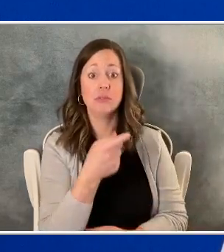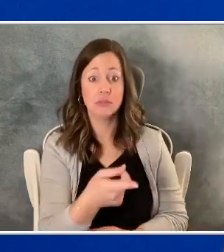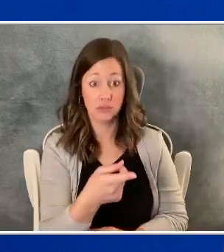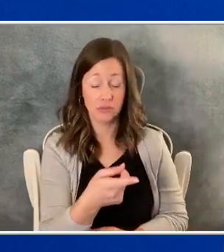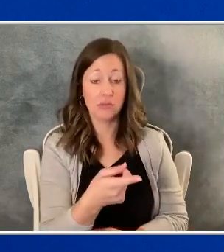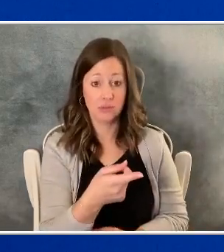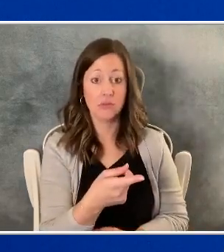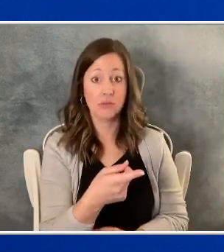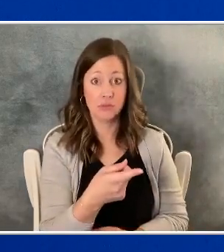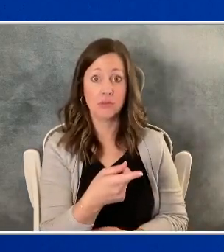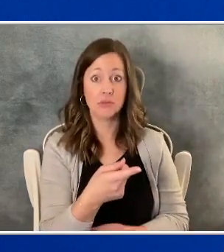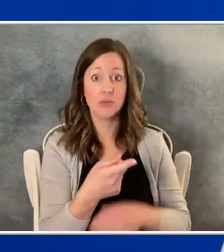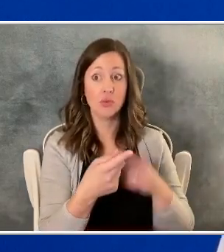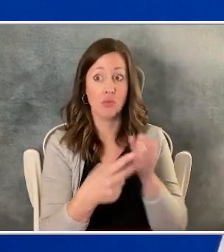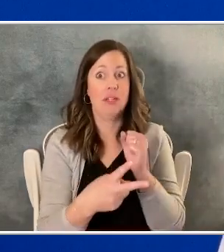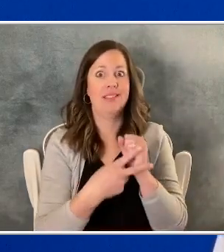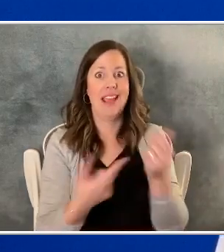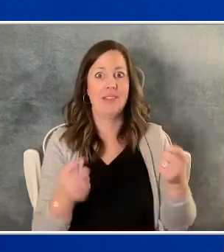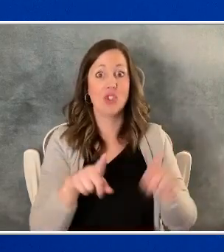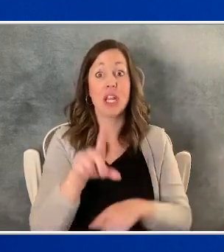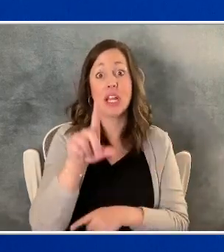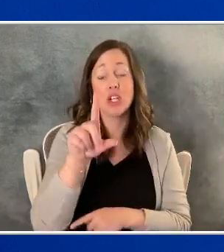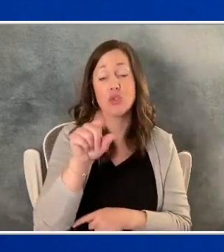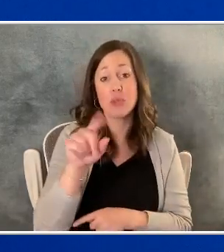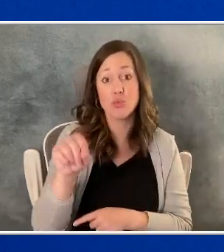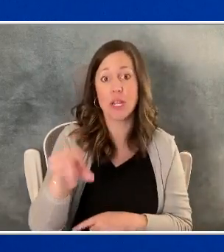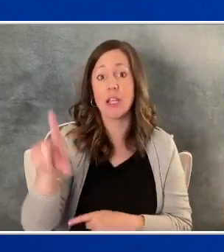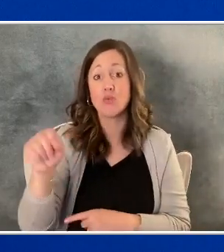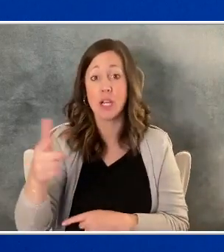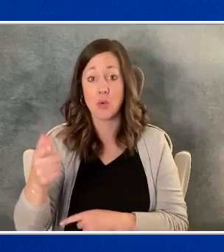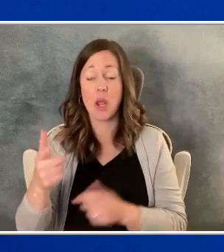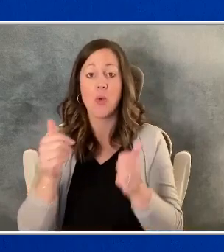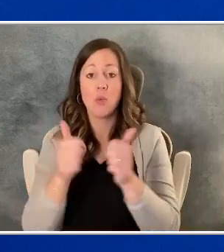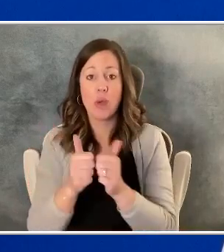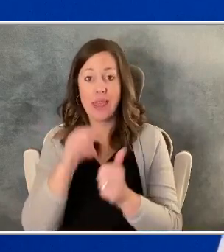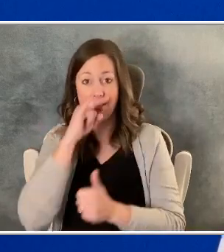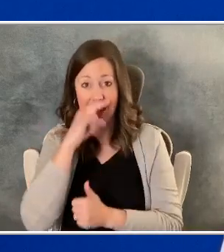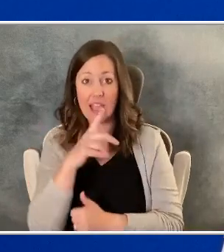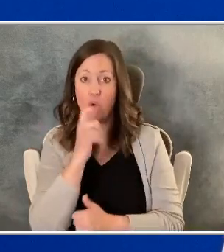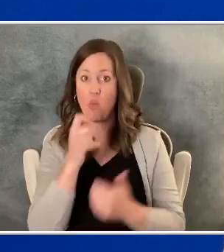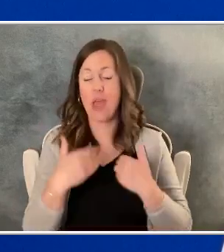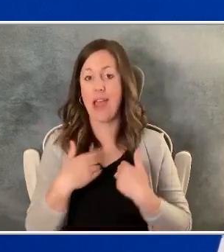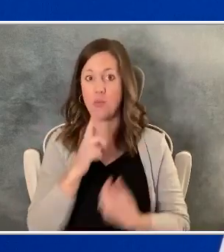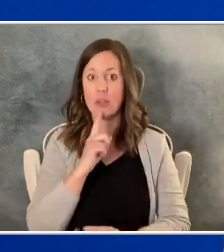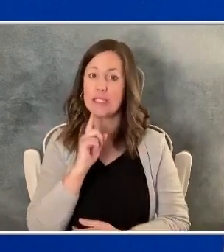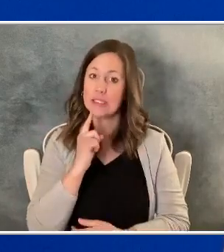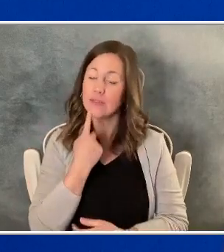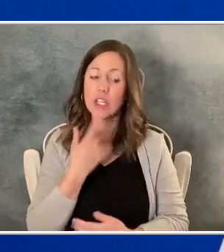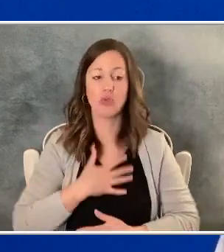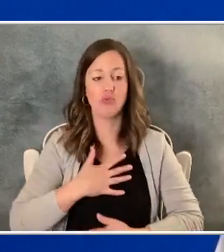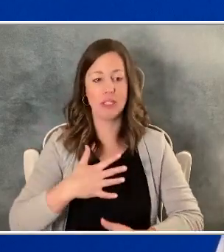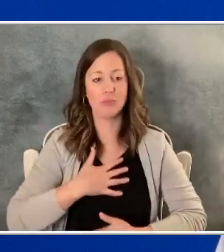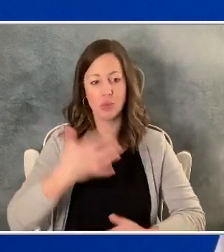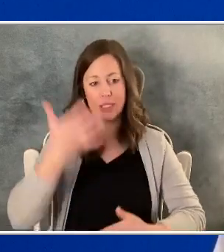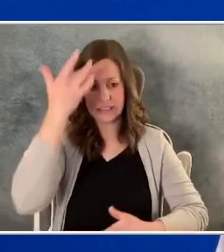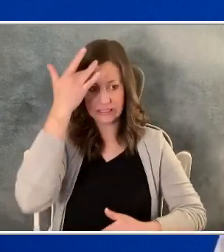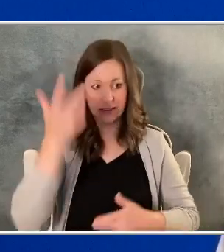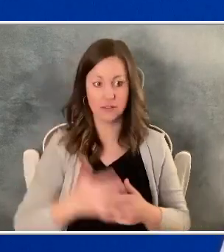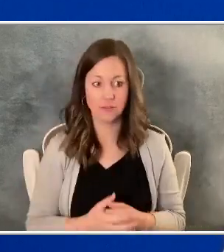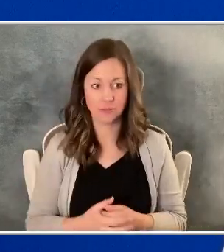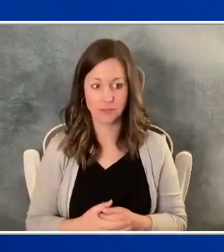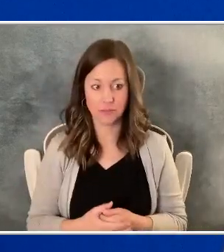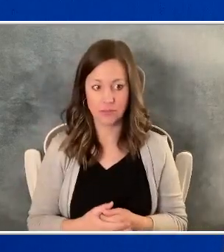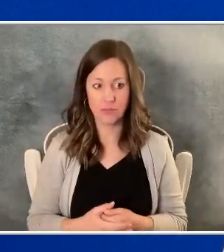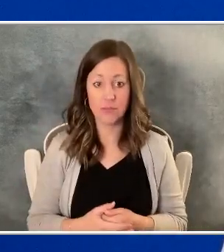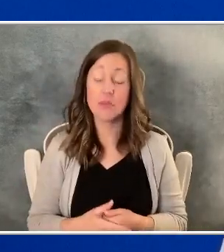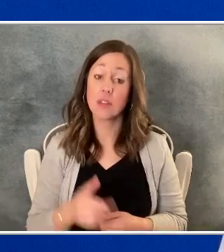2020 and 2021 with kids with severe respiratory illness. And they do really believe that it